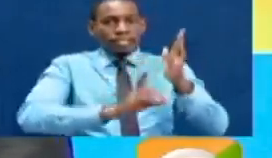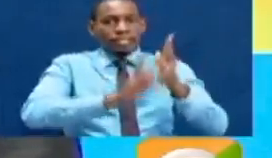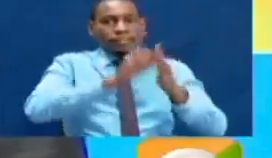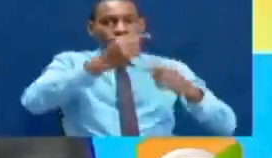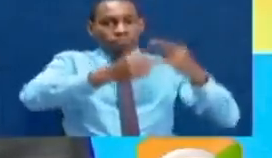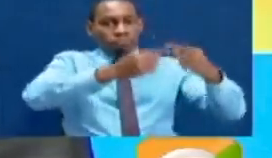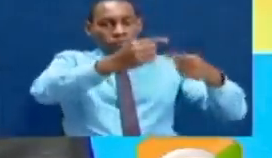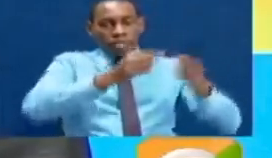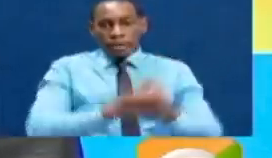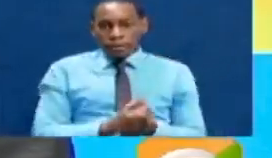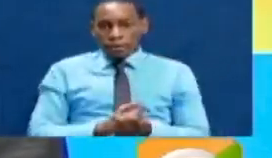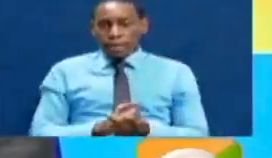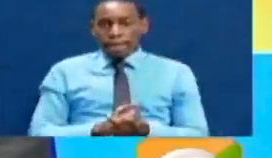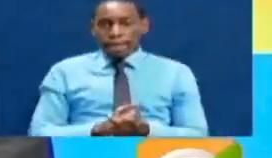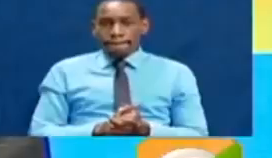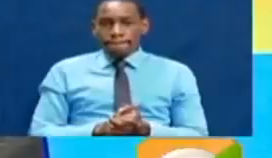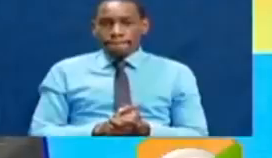developed.